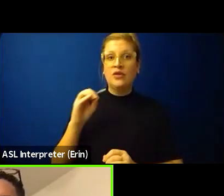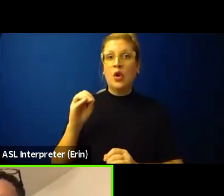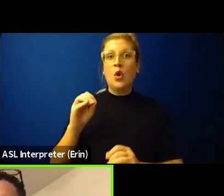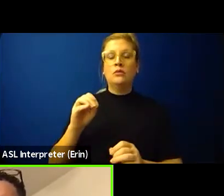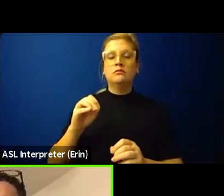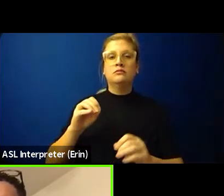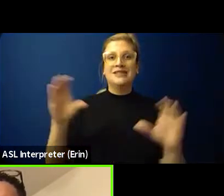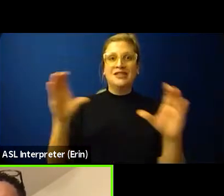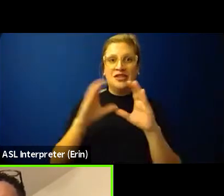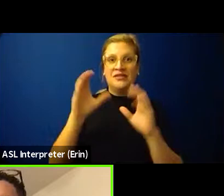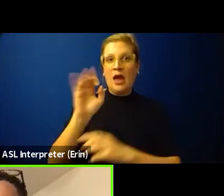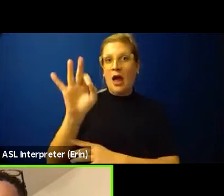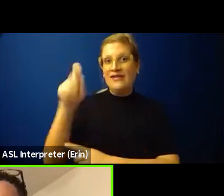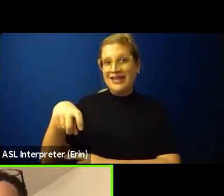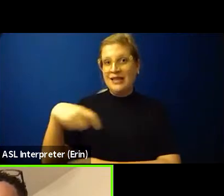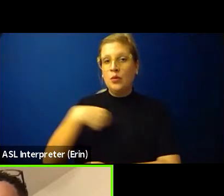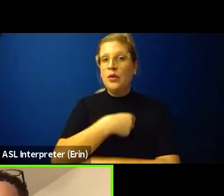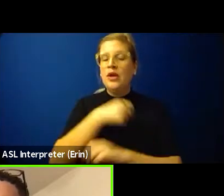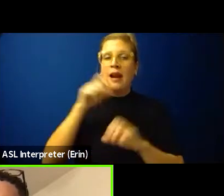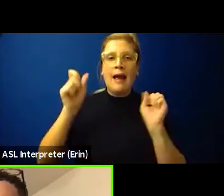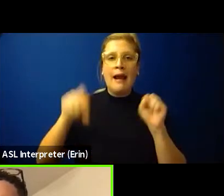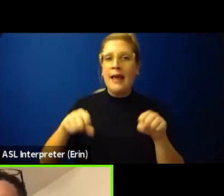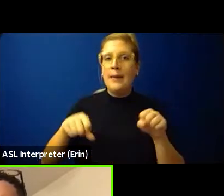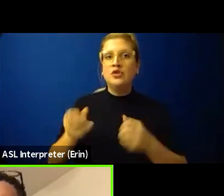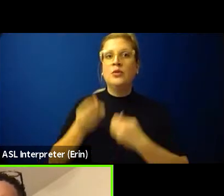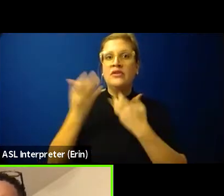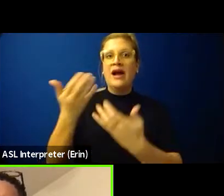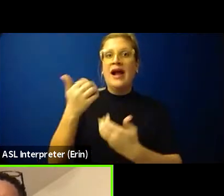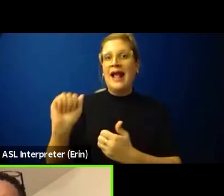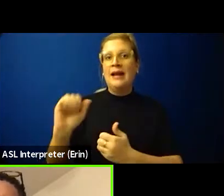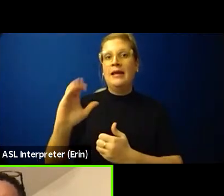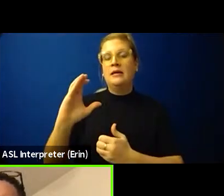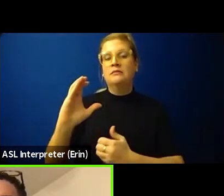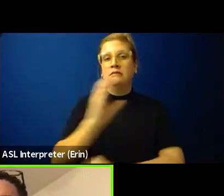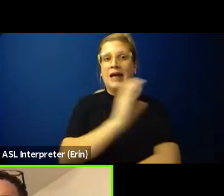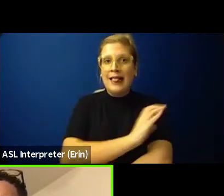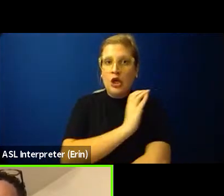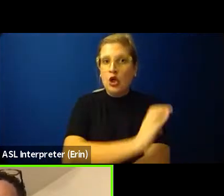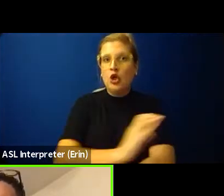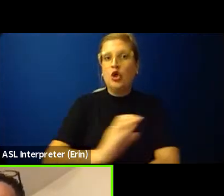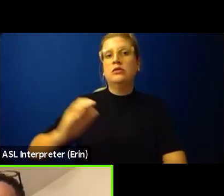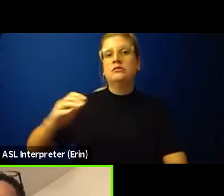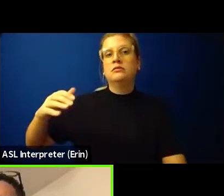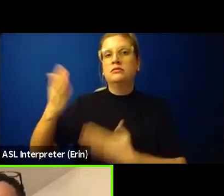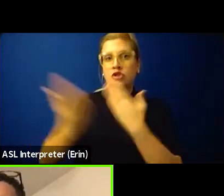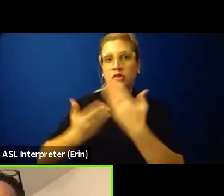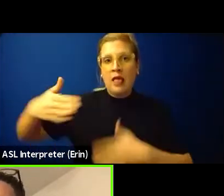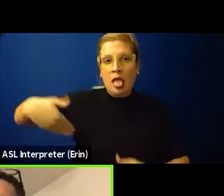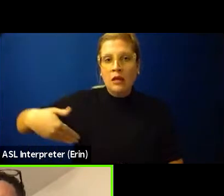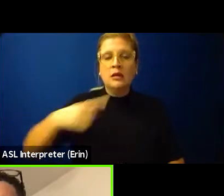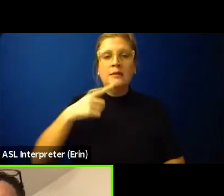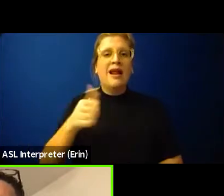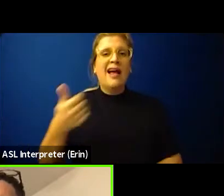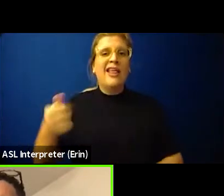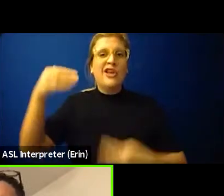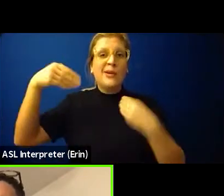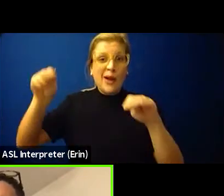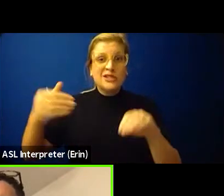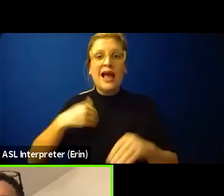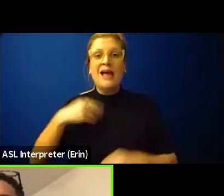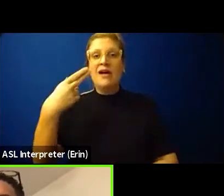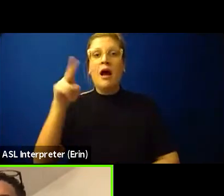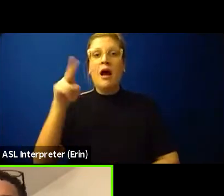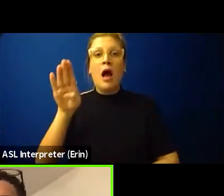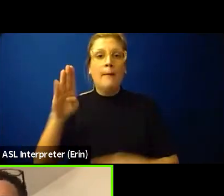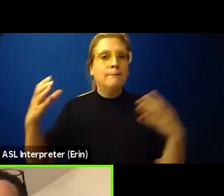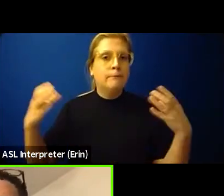So technically we're not able to provide any clinical services in the district. So in other markets, we do have, hubs. Our goal